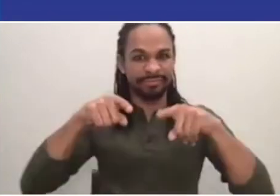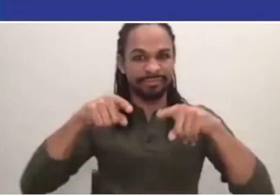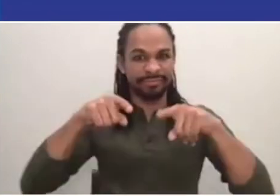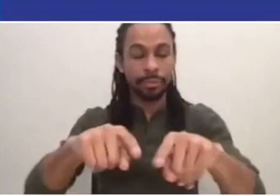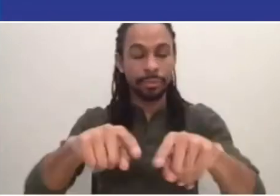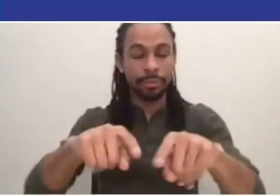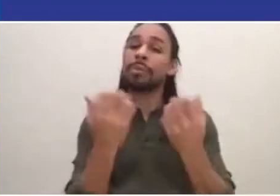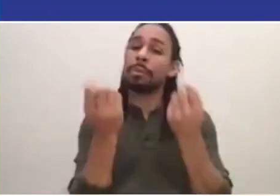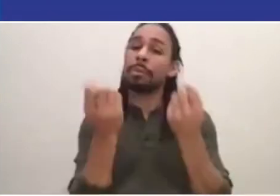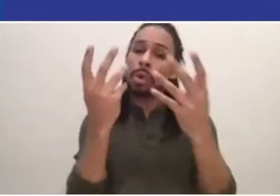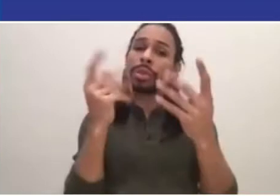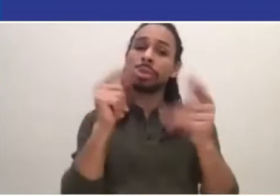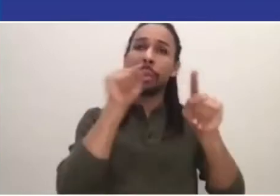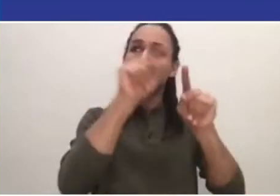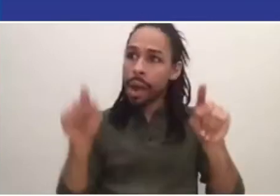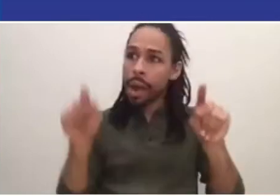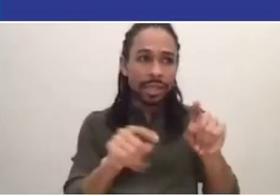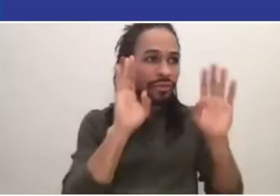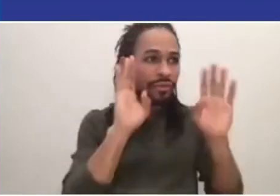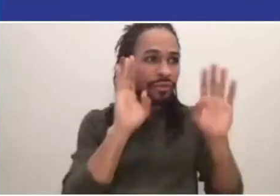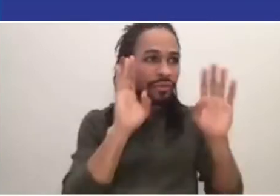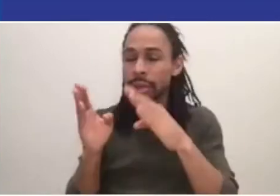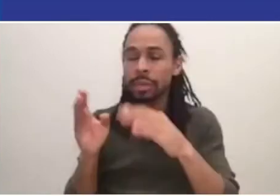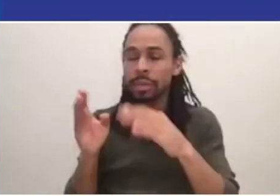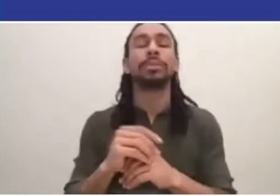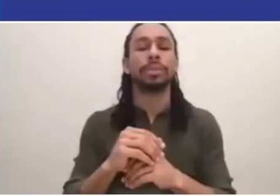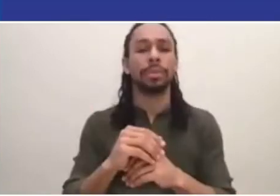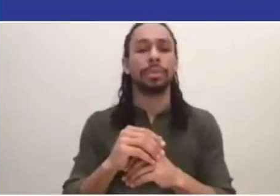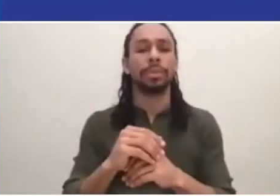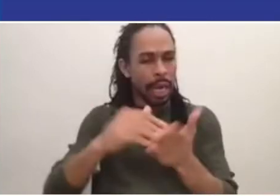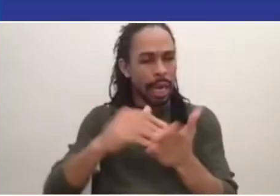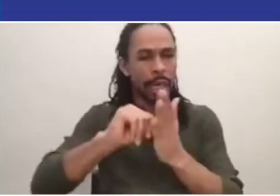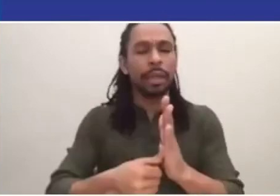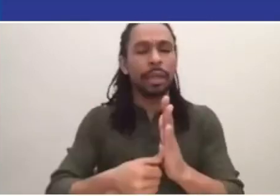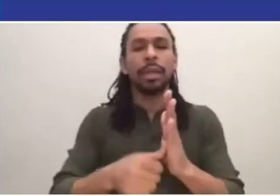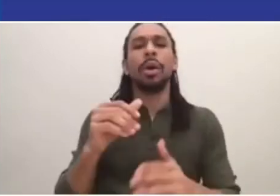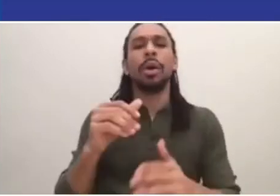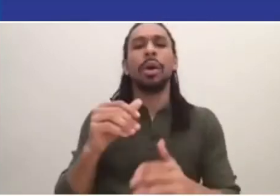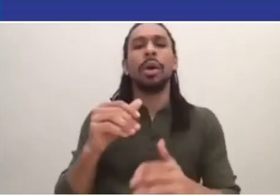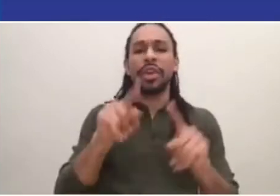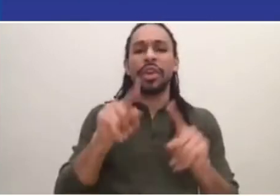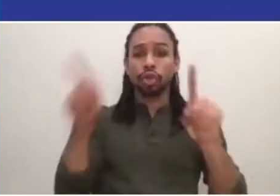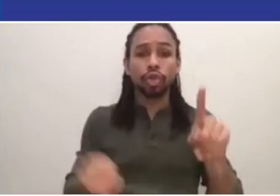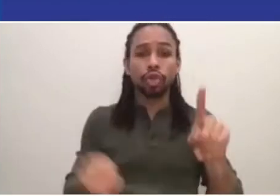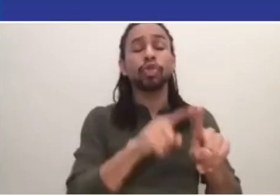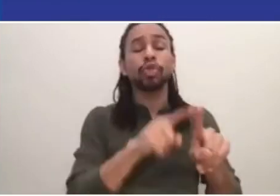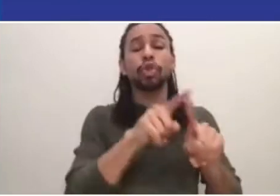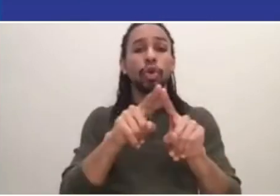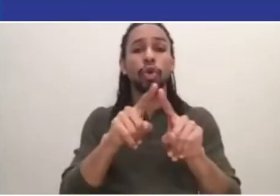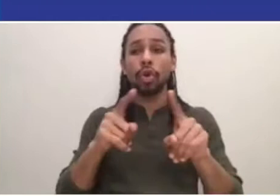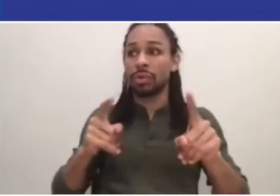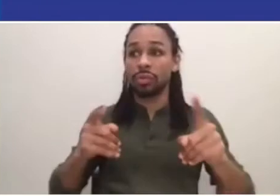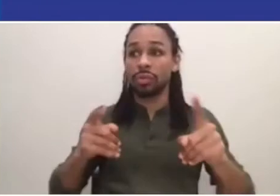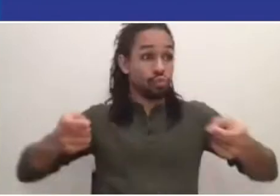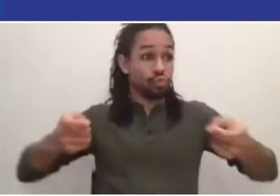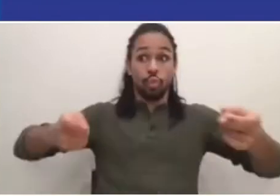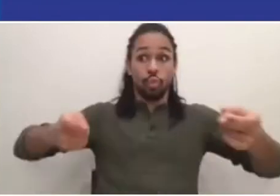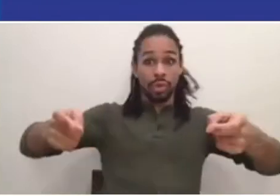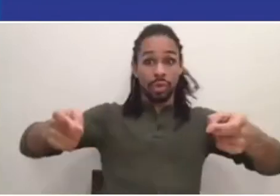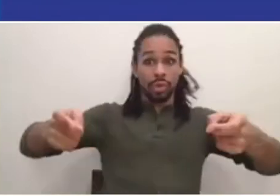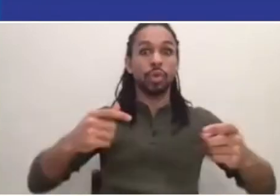Gottschalk continues, where the circle rules, there is an abundance of energy,